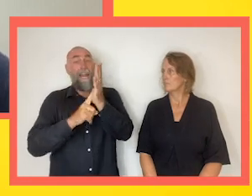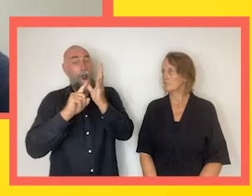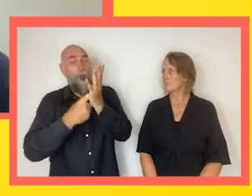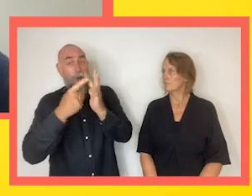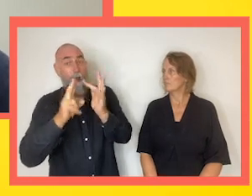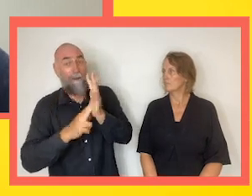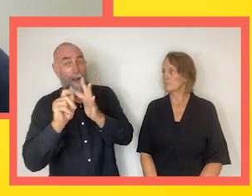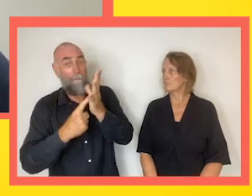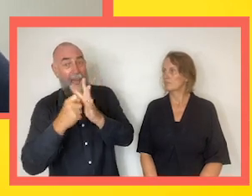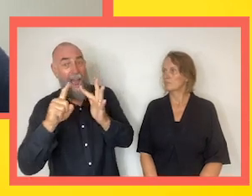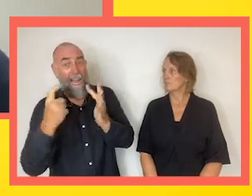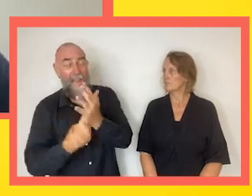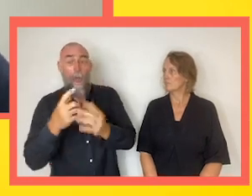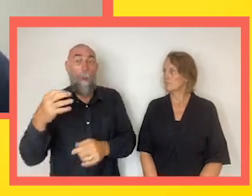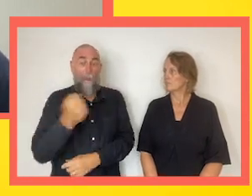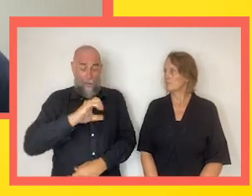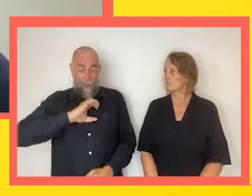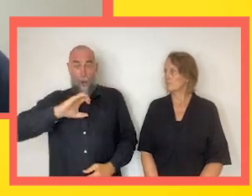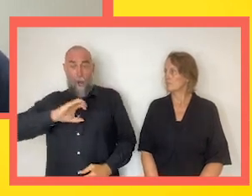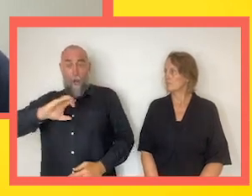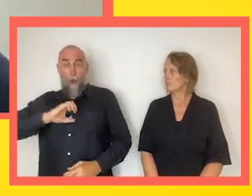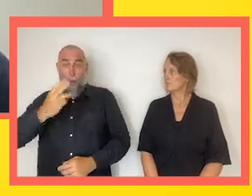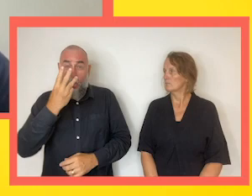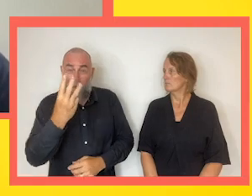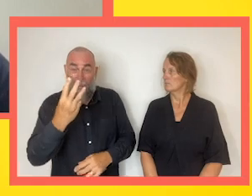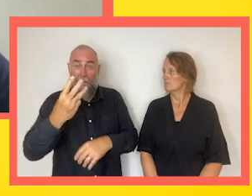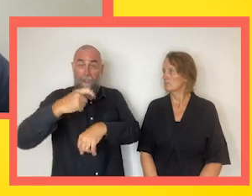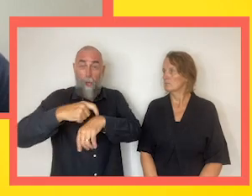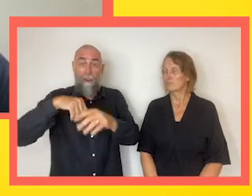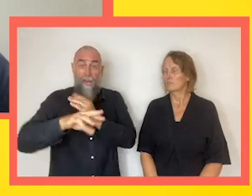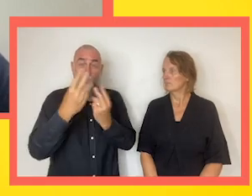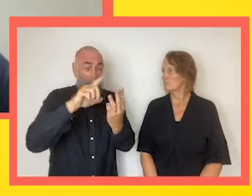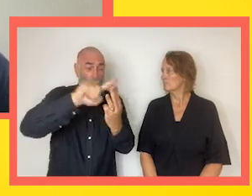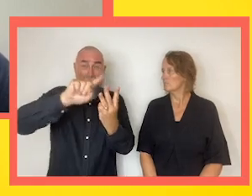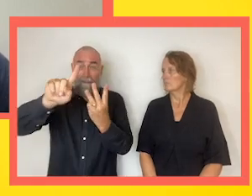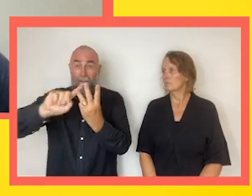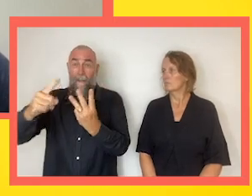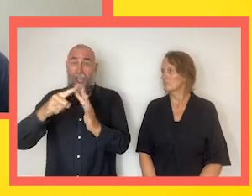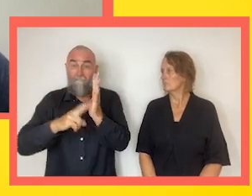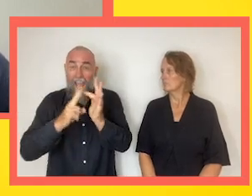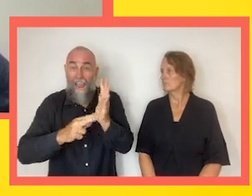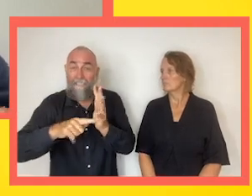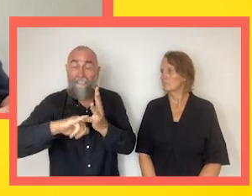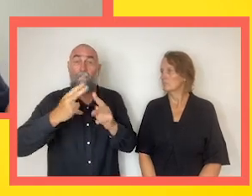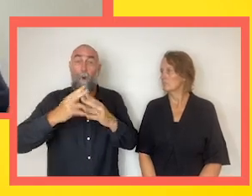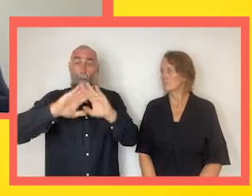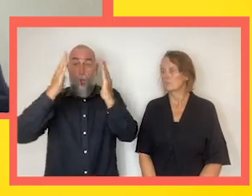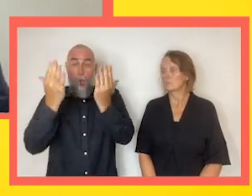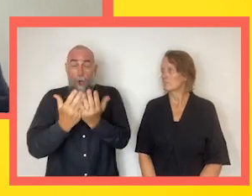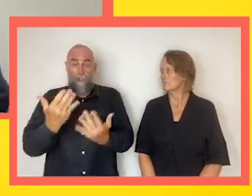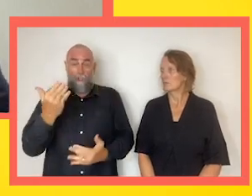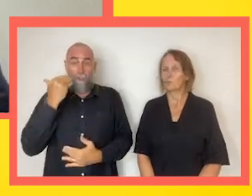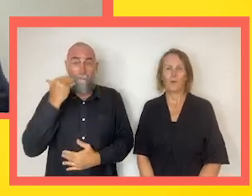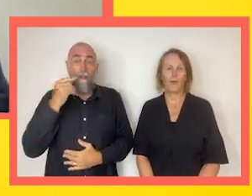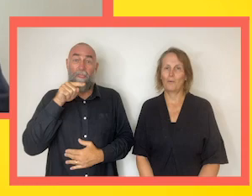Lauren Parker won gold in all three events at the UCI Paracycling World Champs. So I was going to